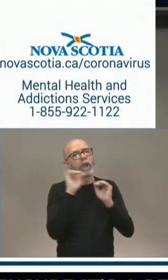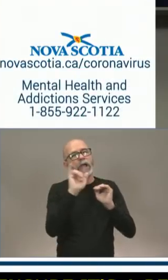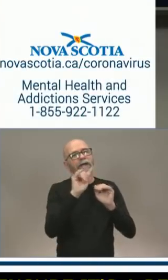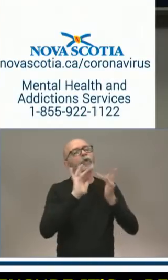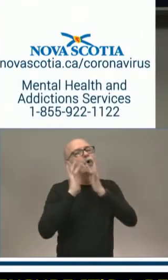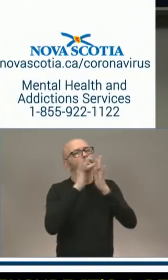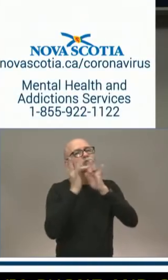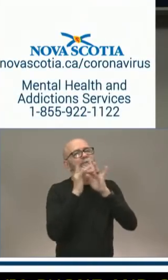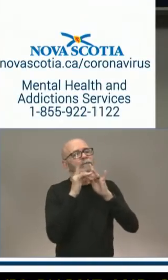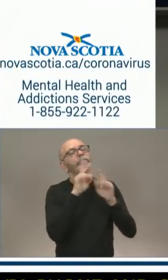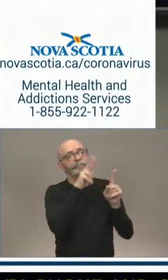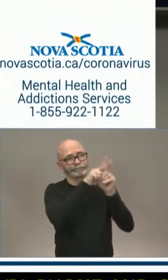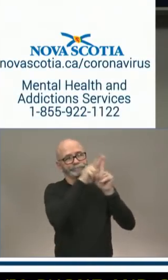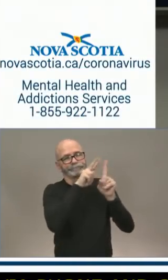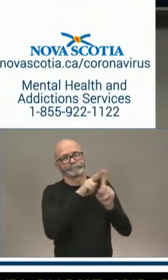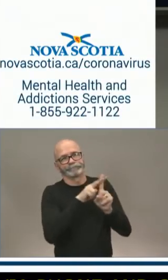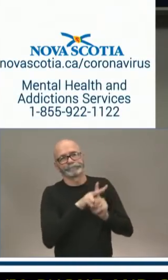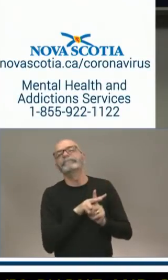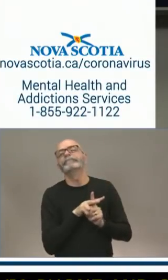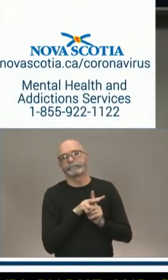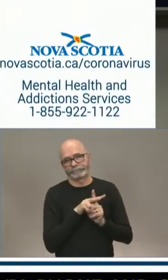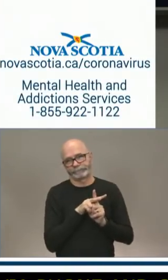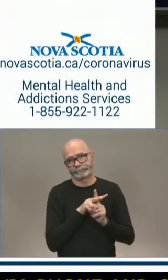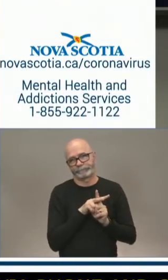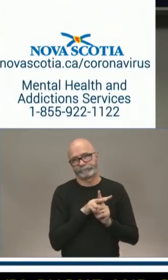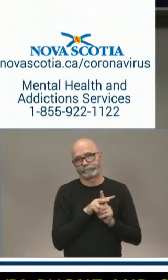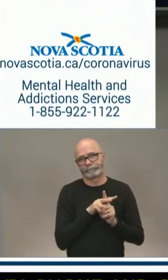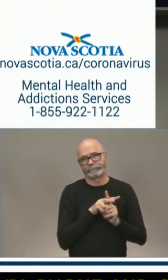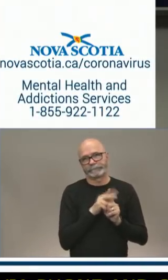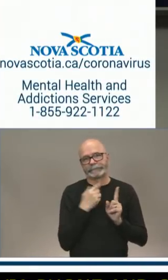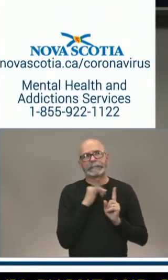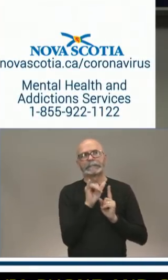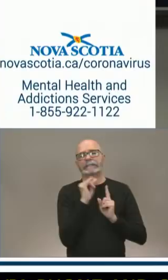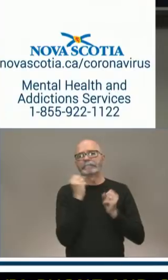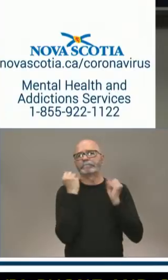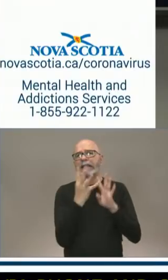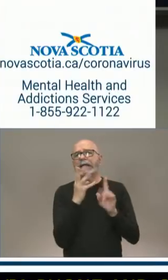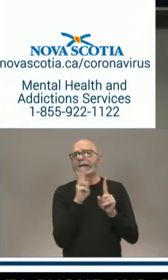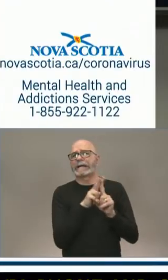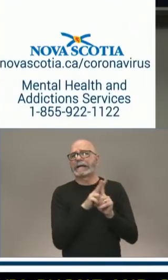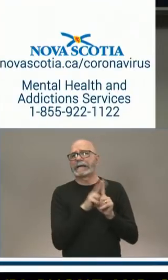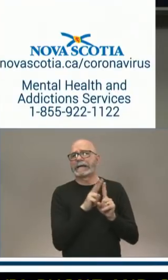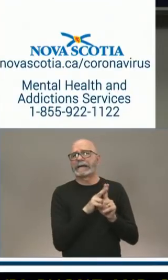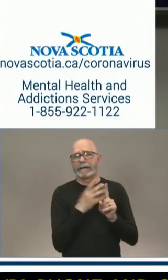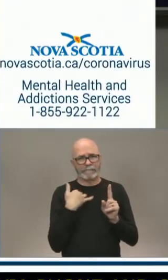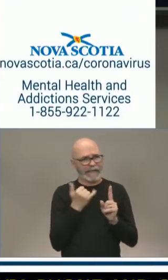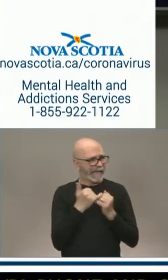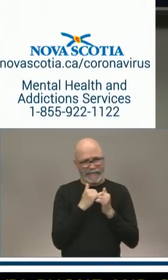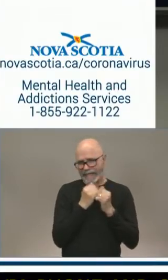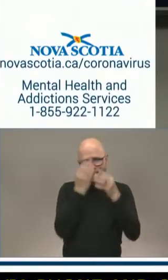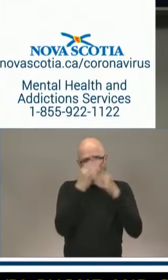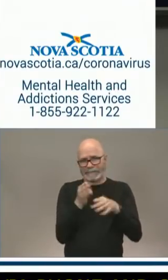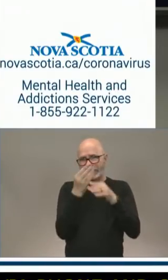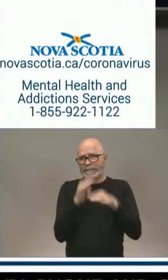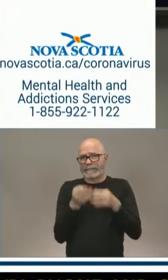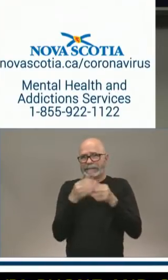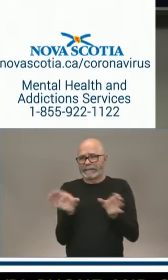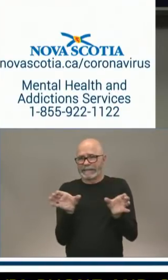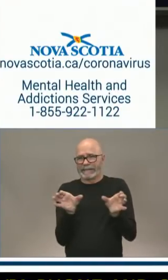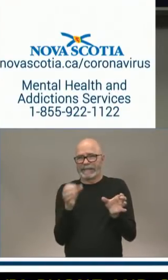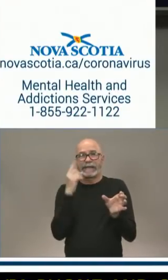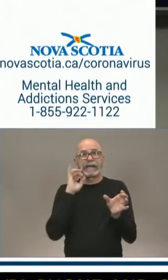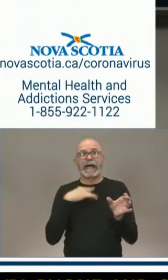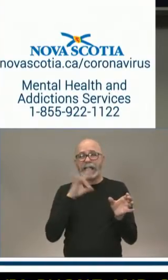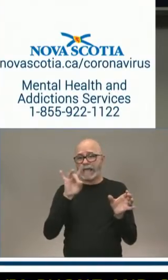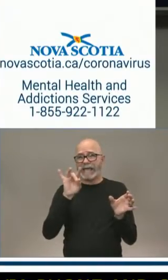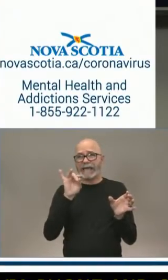lengthy periods of time trying to book online, we are dividing up the over 80 age group into 3 smaller groups based on